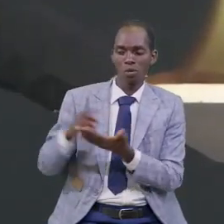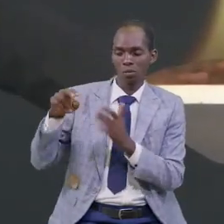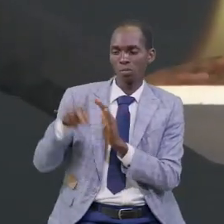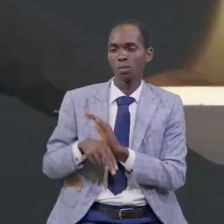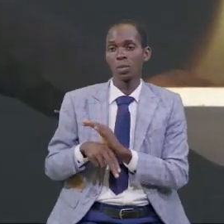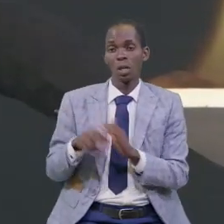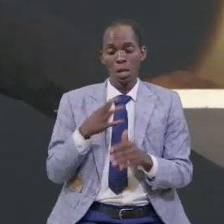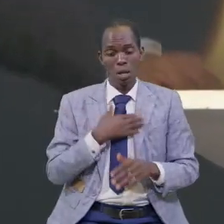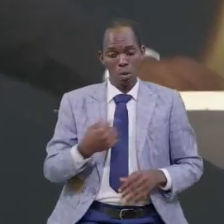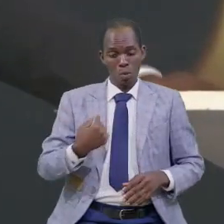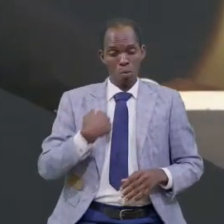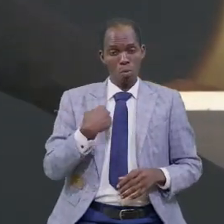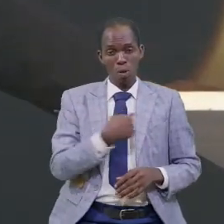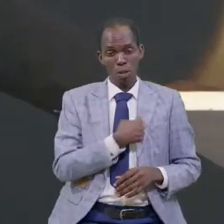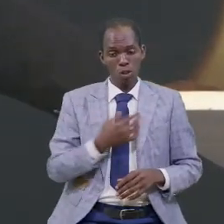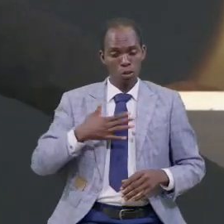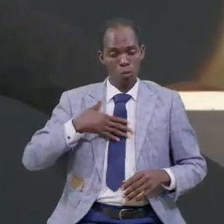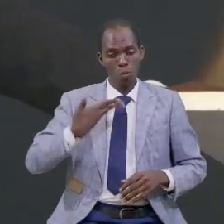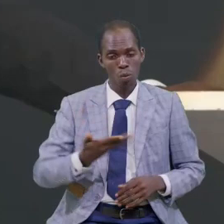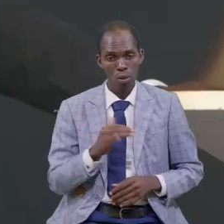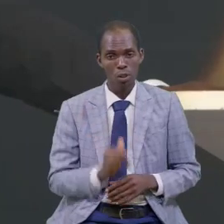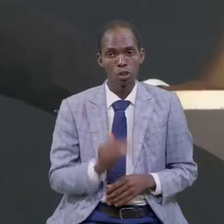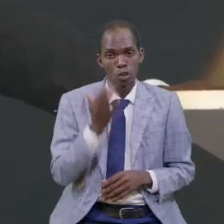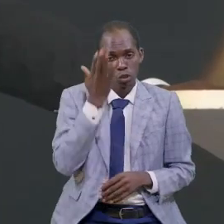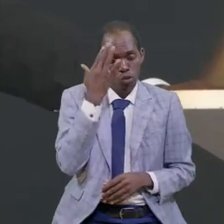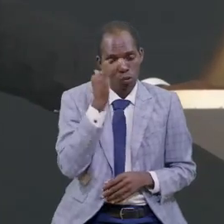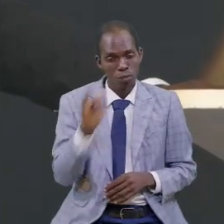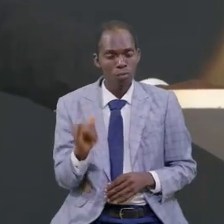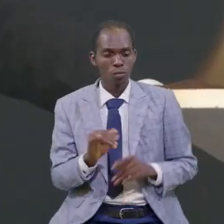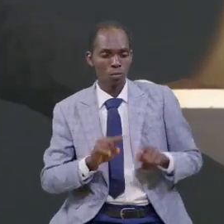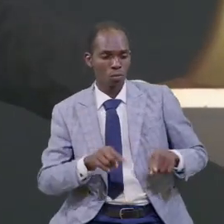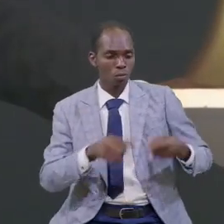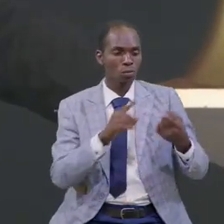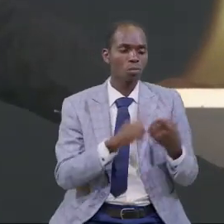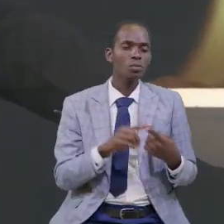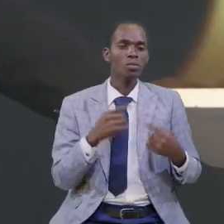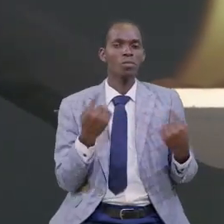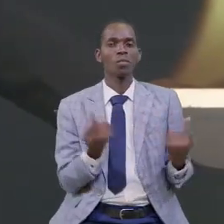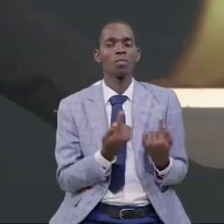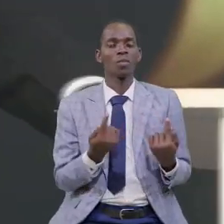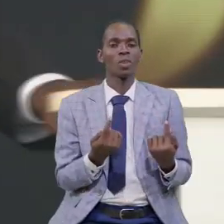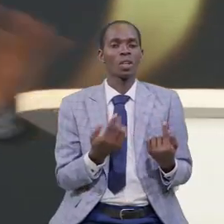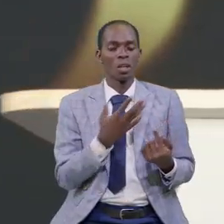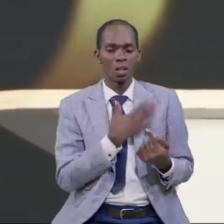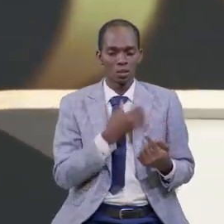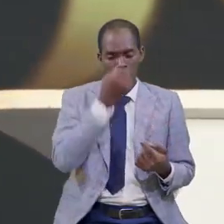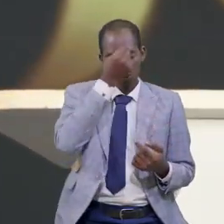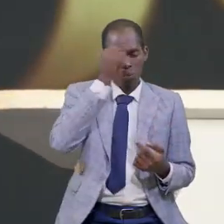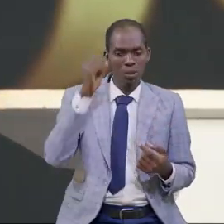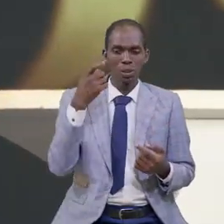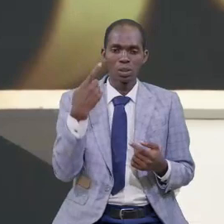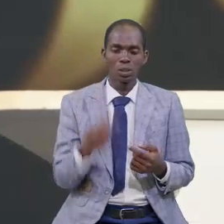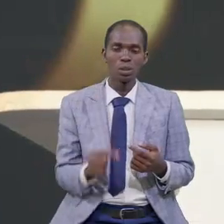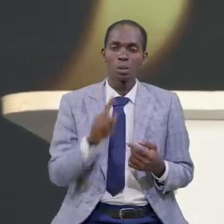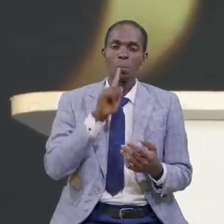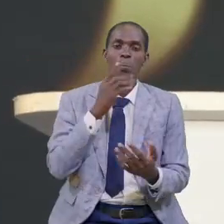sin against the evident commandment of the Lord. Some